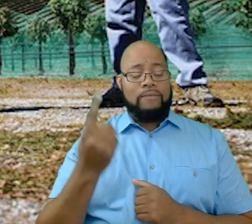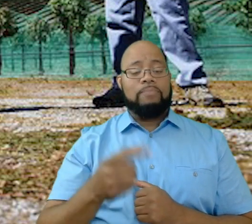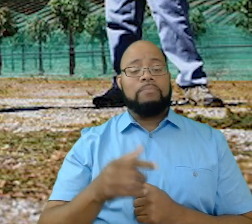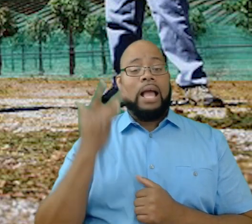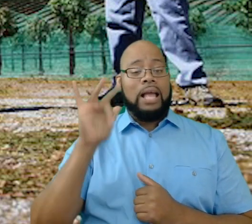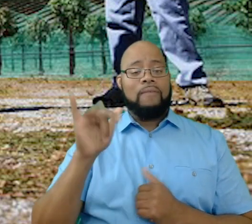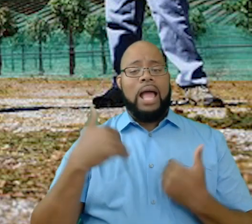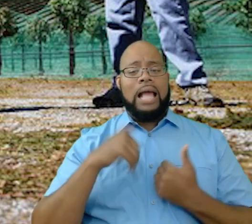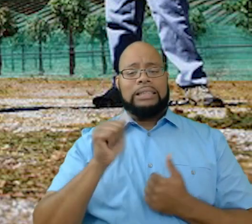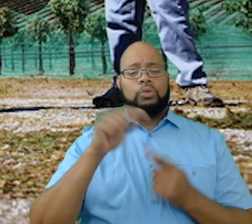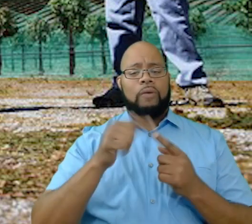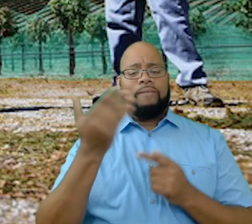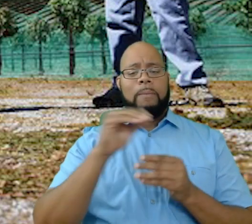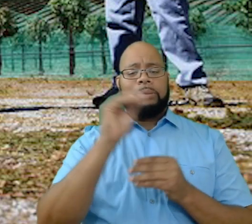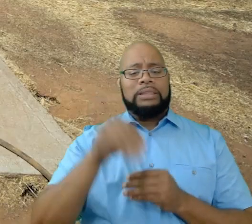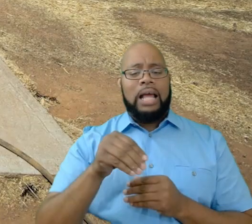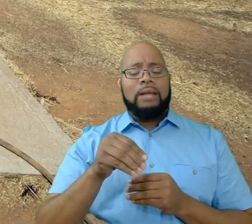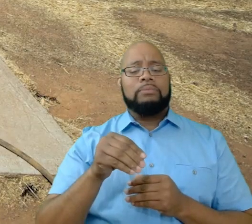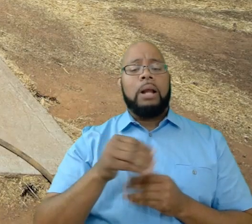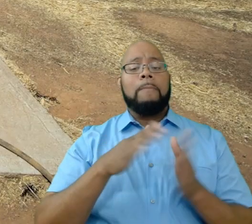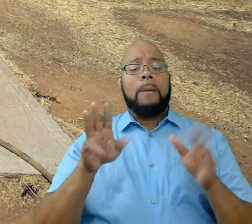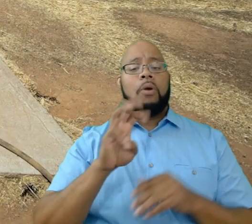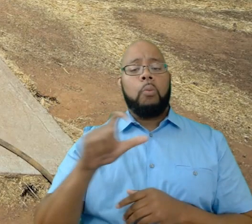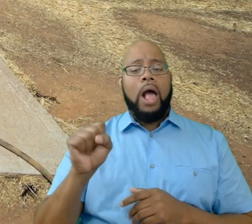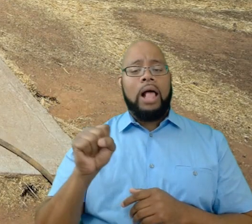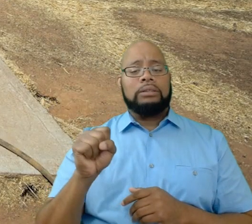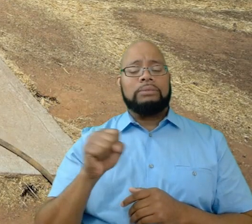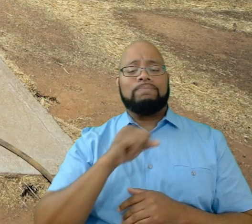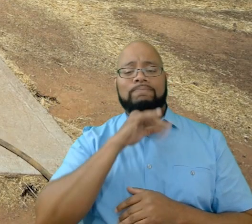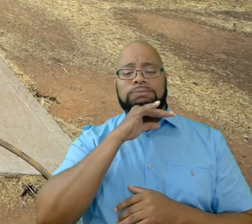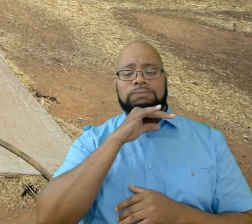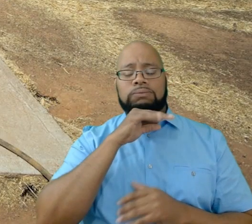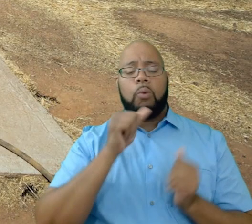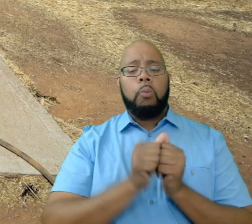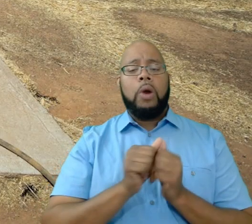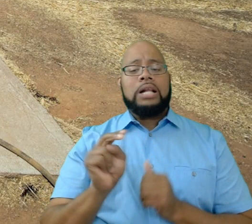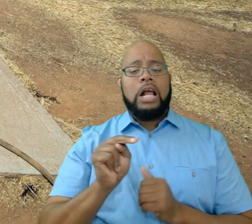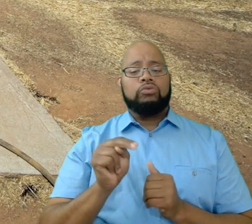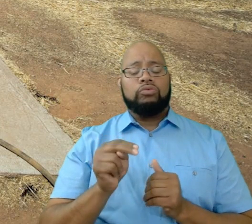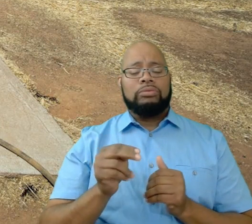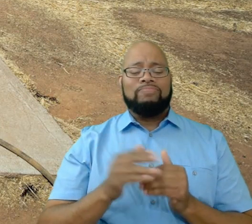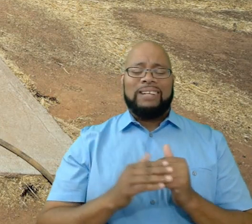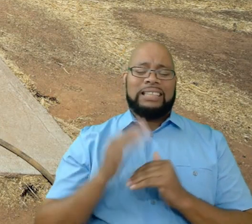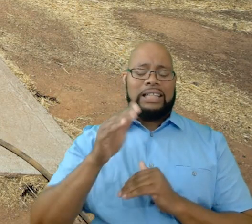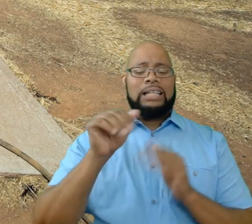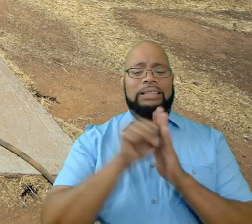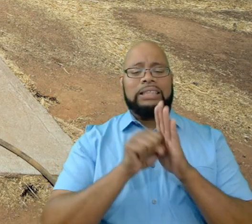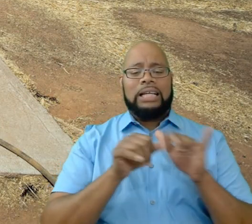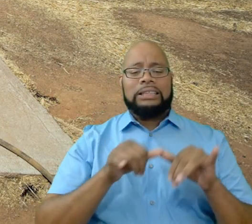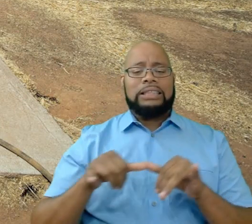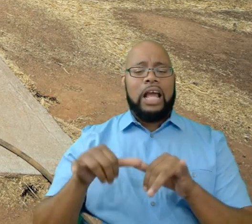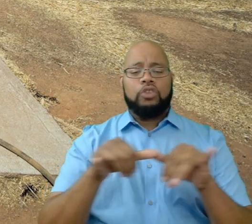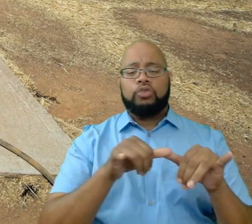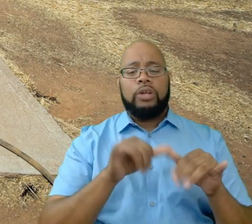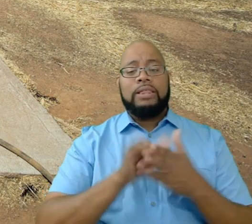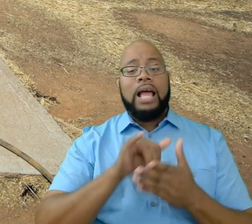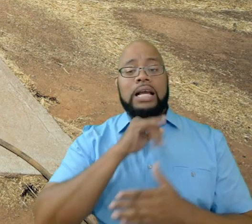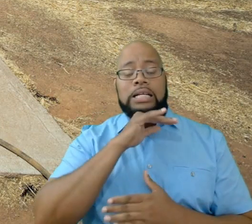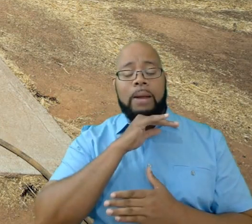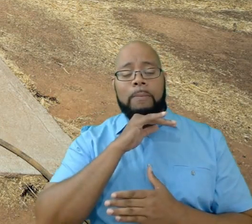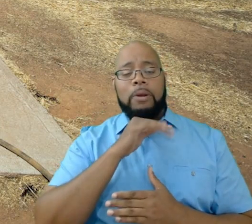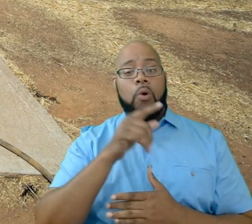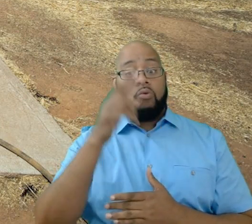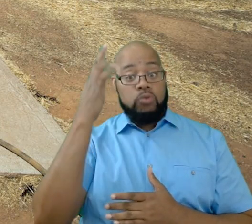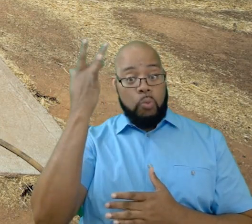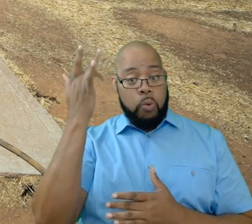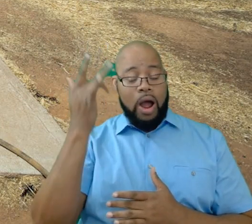In 2011, California had 10 to 15% of public wells contaminated by nitrate, far exceeding the state standards.